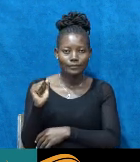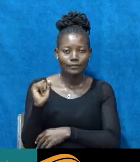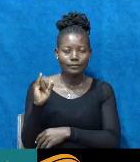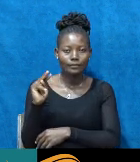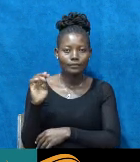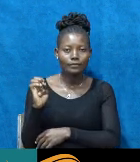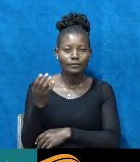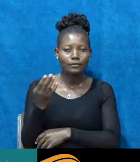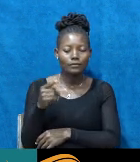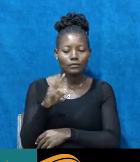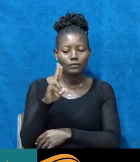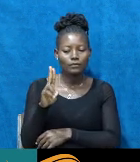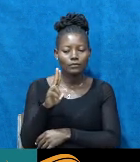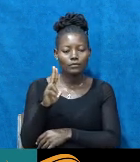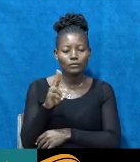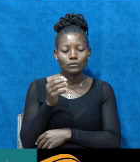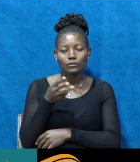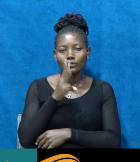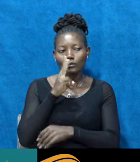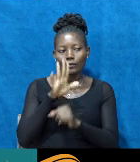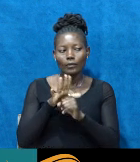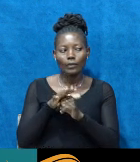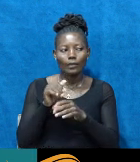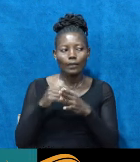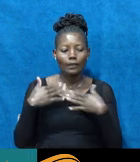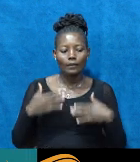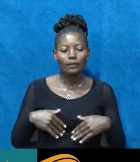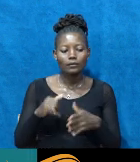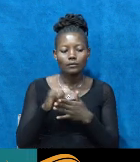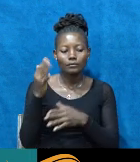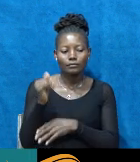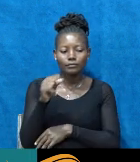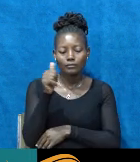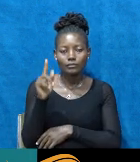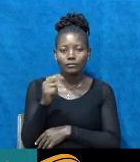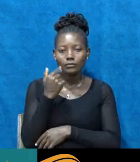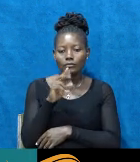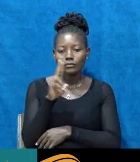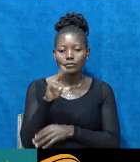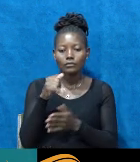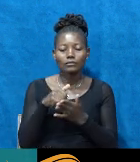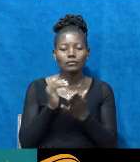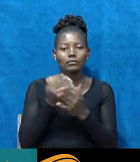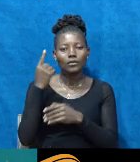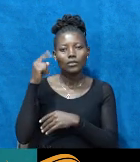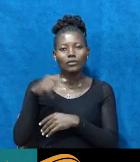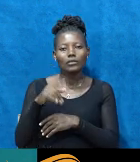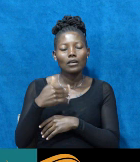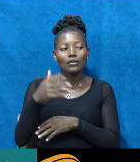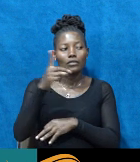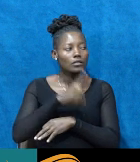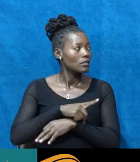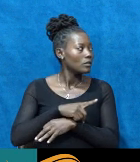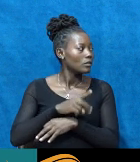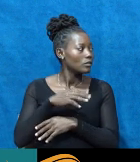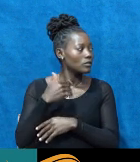in the body. That's why anyone who's taking creatine as part of their routine is usually encouraged